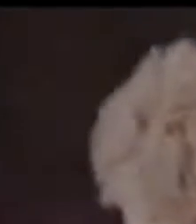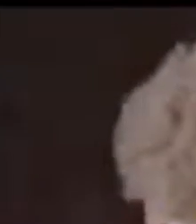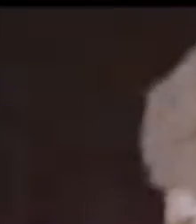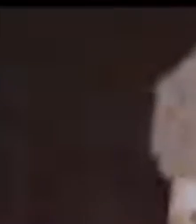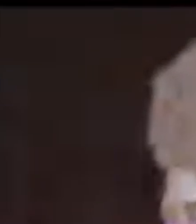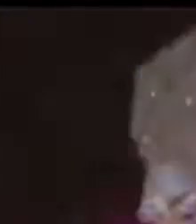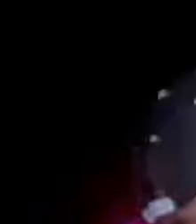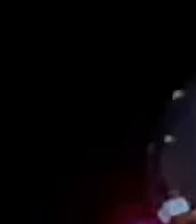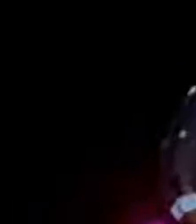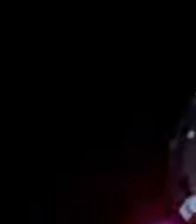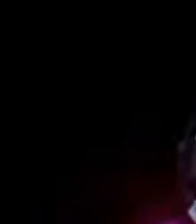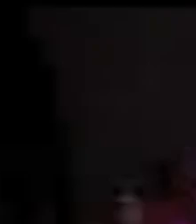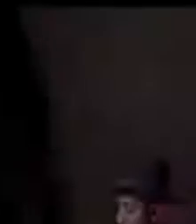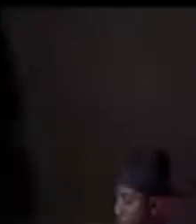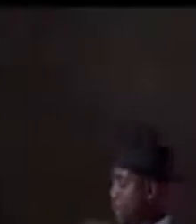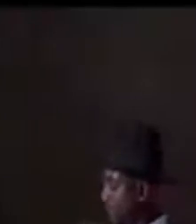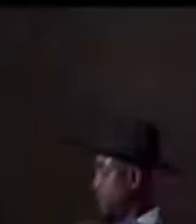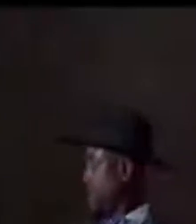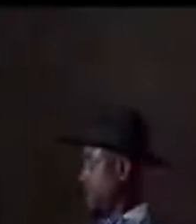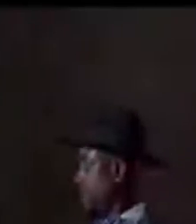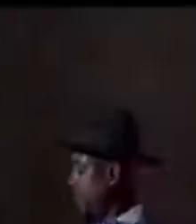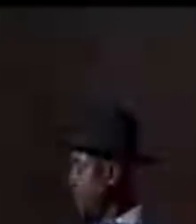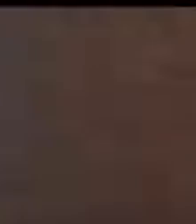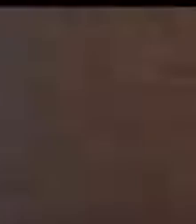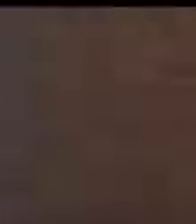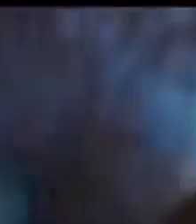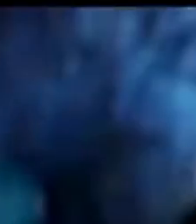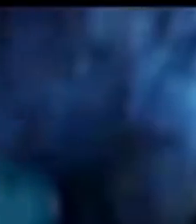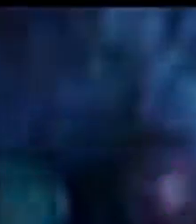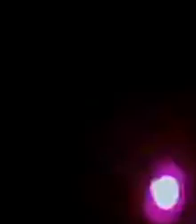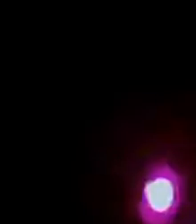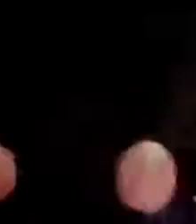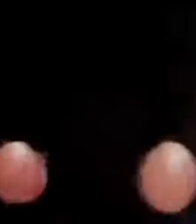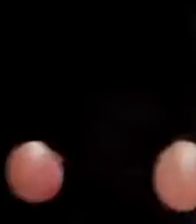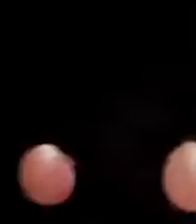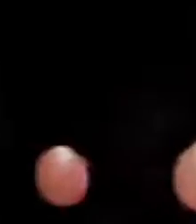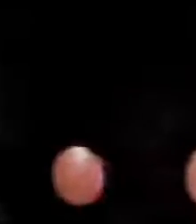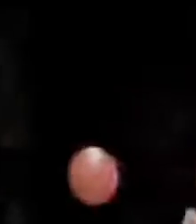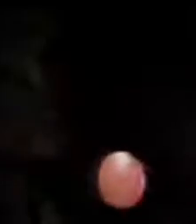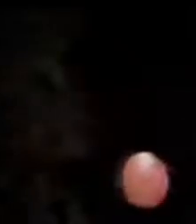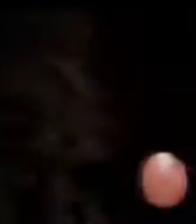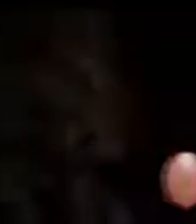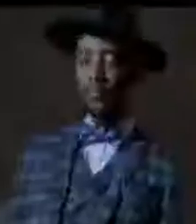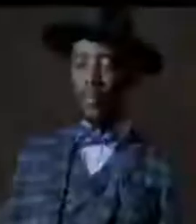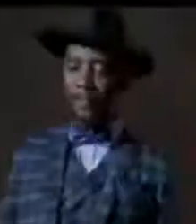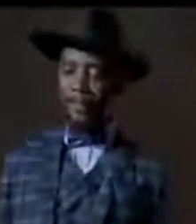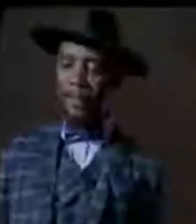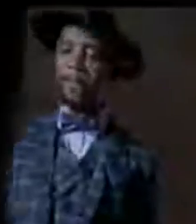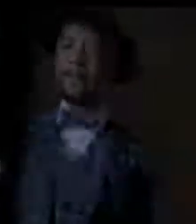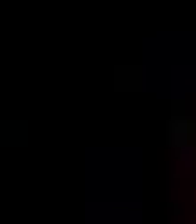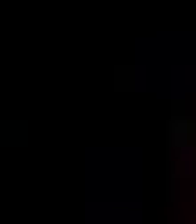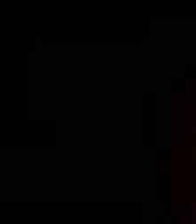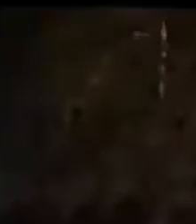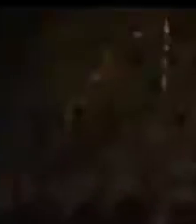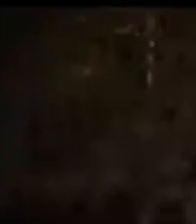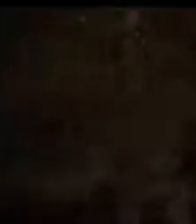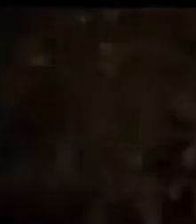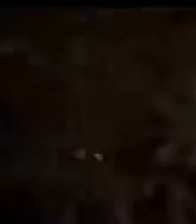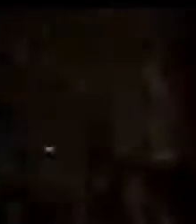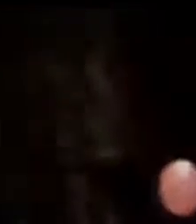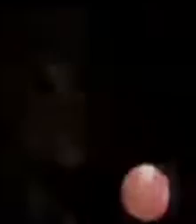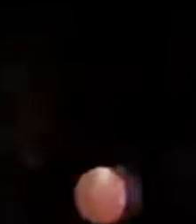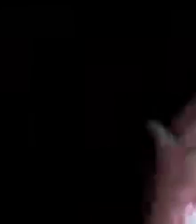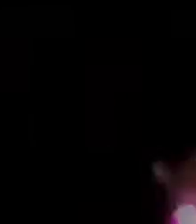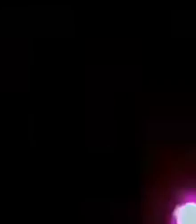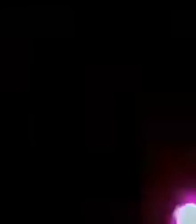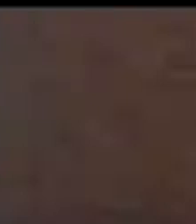all the pain and all the struggles. Dear God, I really love you. You never left my side. I wanna embrace you. I wanna hug you. The devil is a liar.